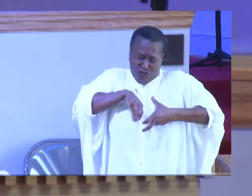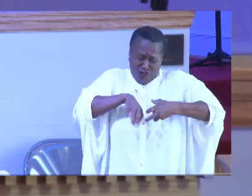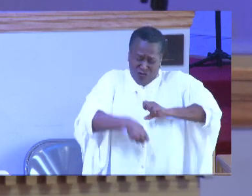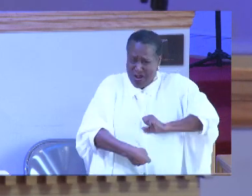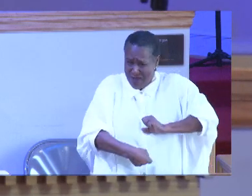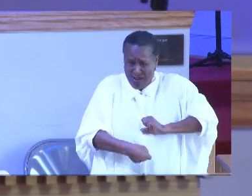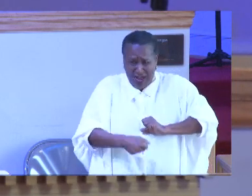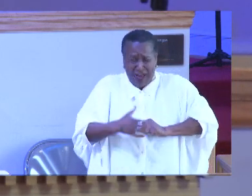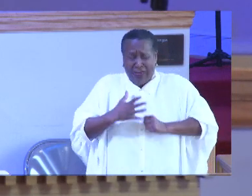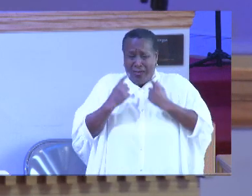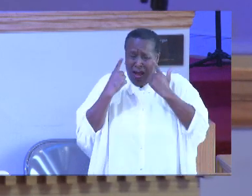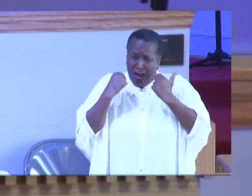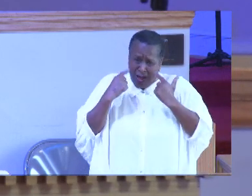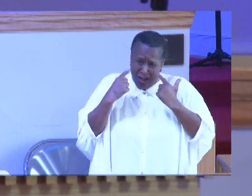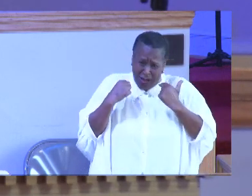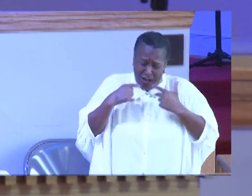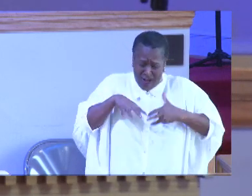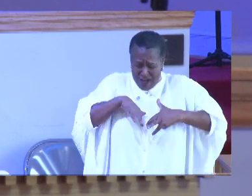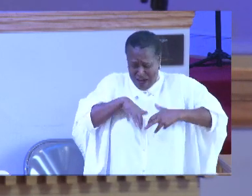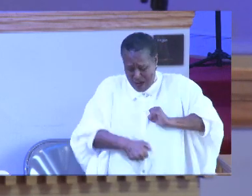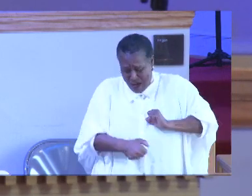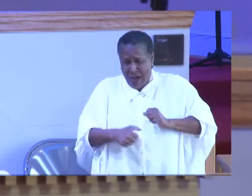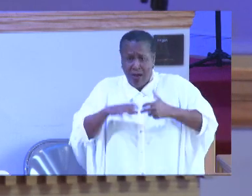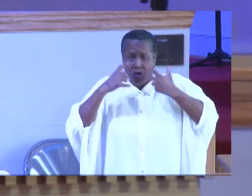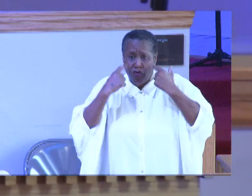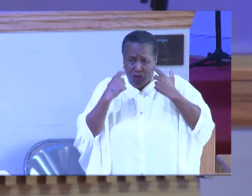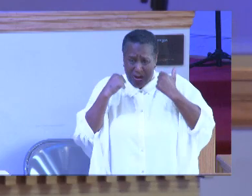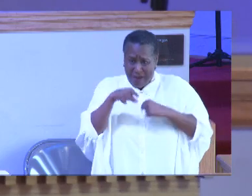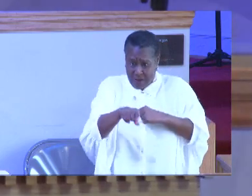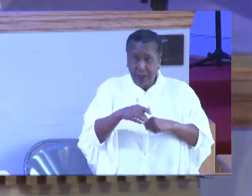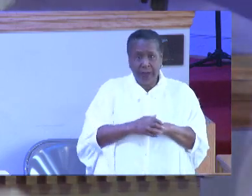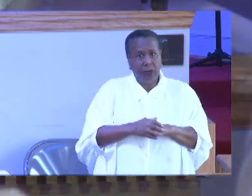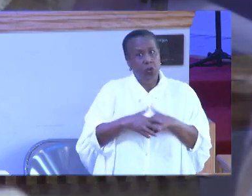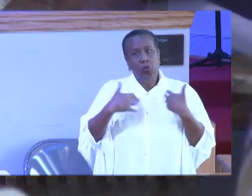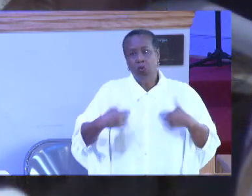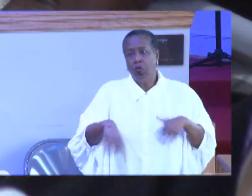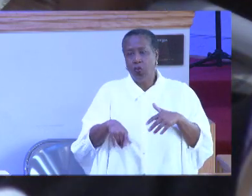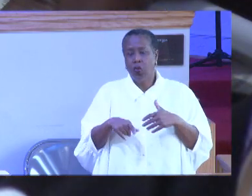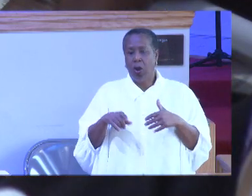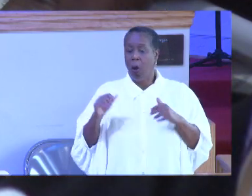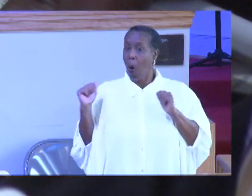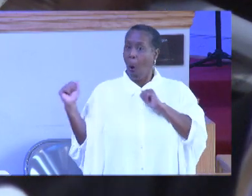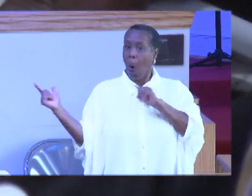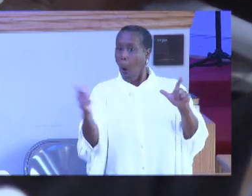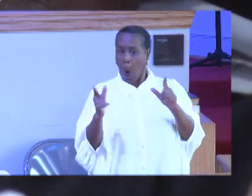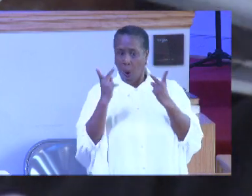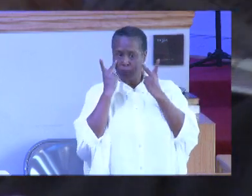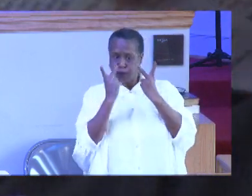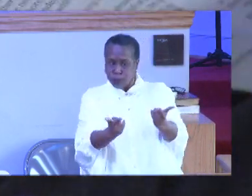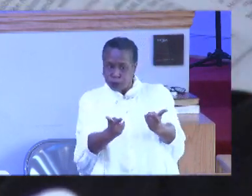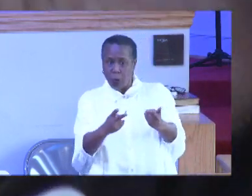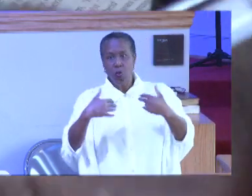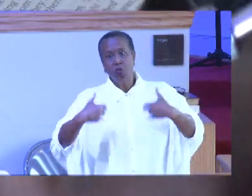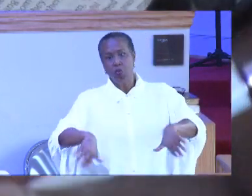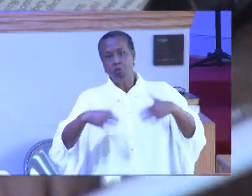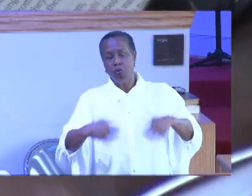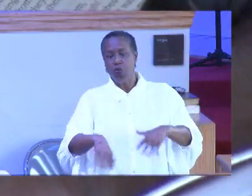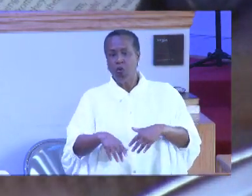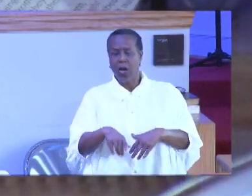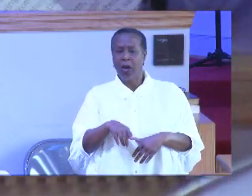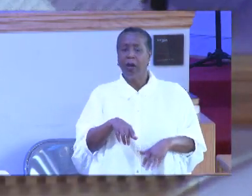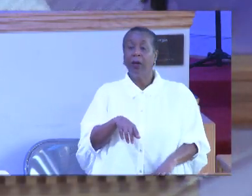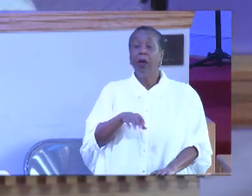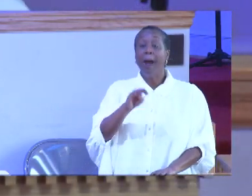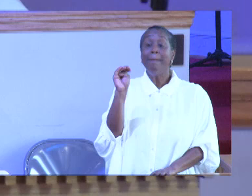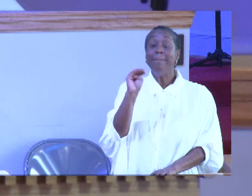a palpable grief that is visible to all of the world. She